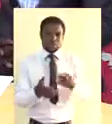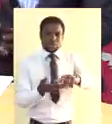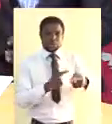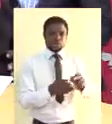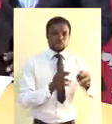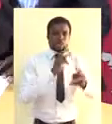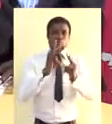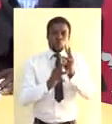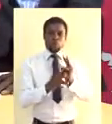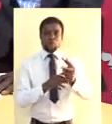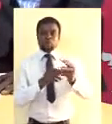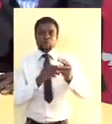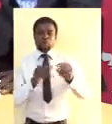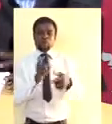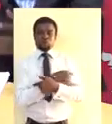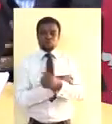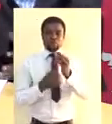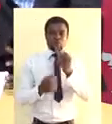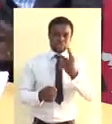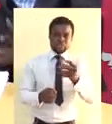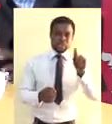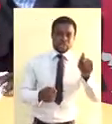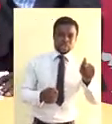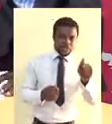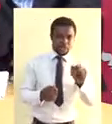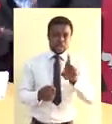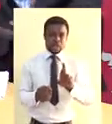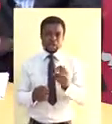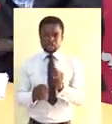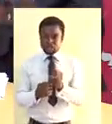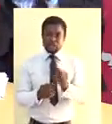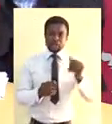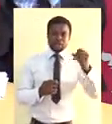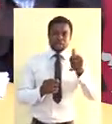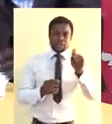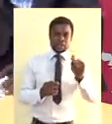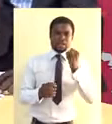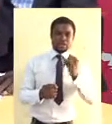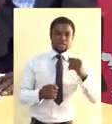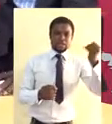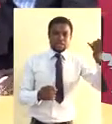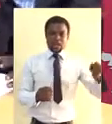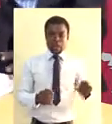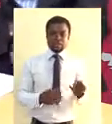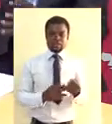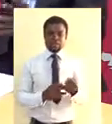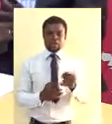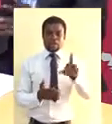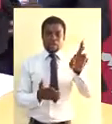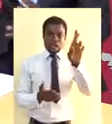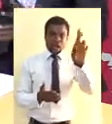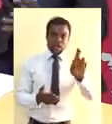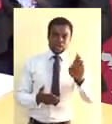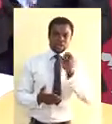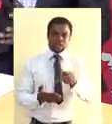Okay, so if you look at the introduction of A and R into it, the A there stands for art. And this is just